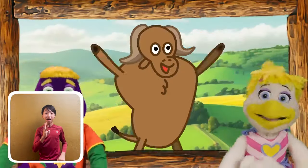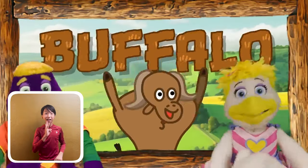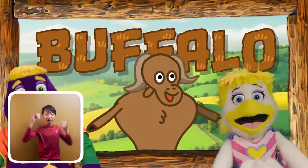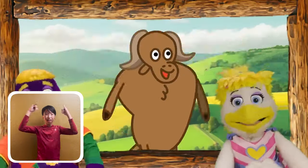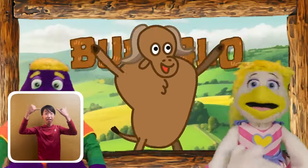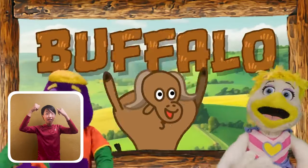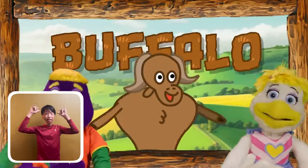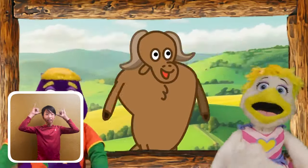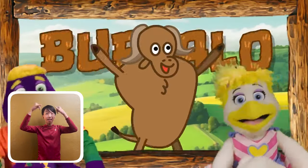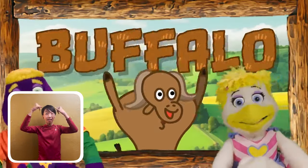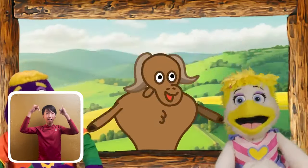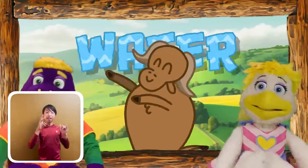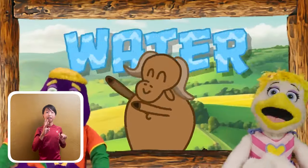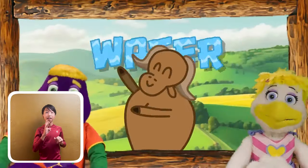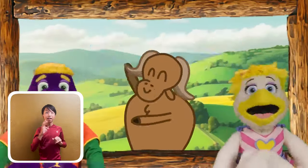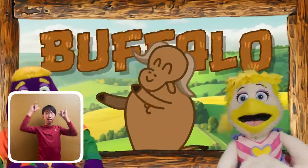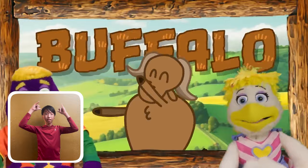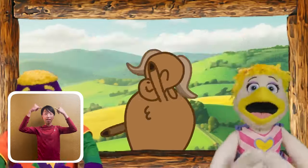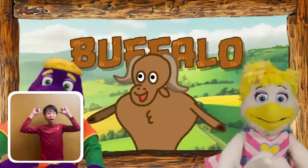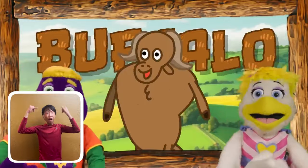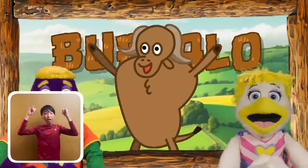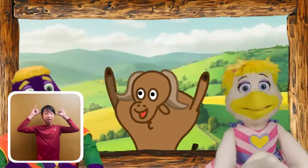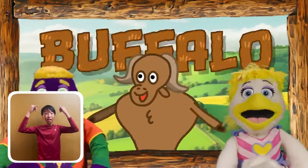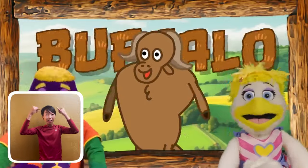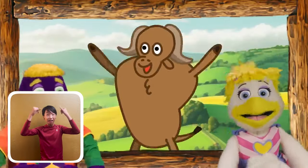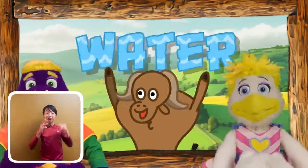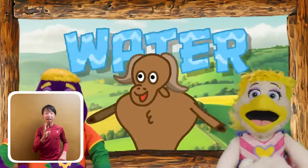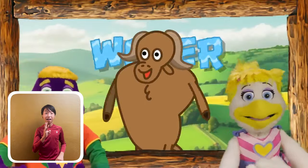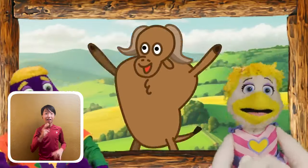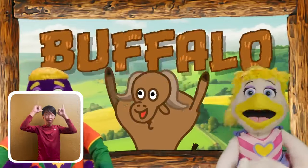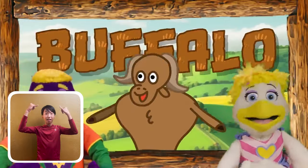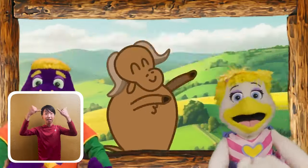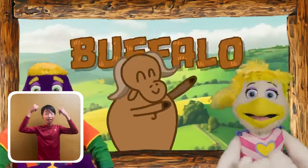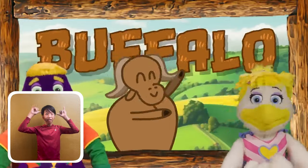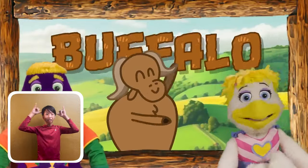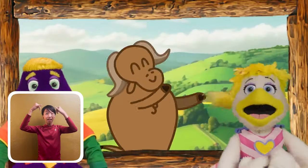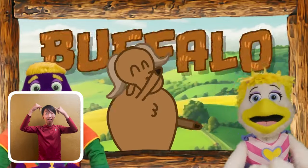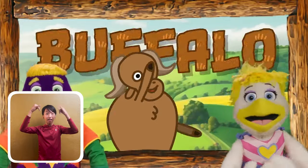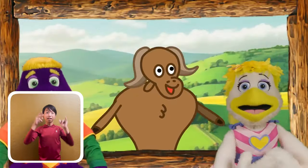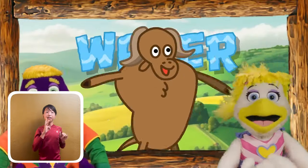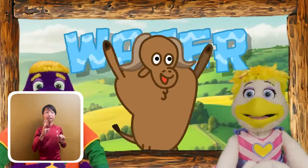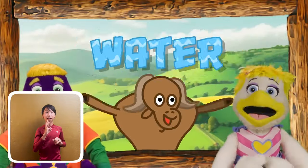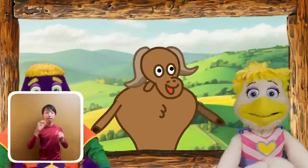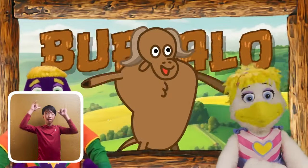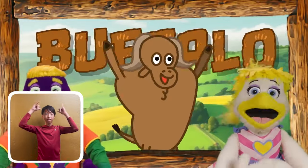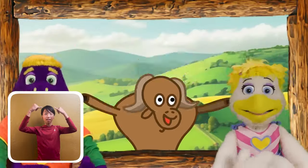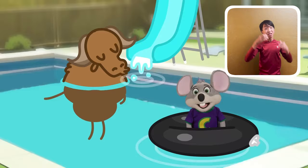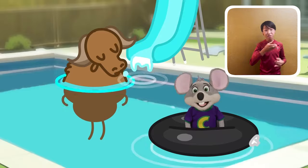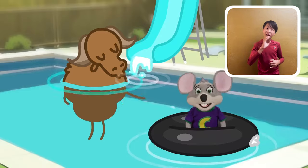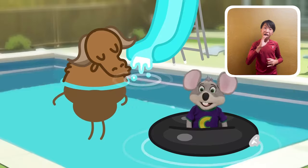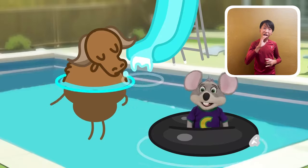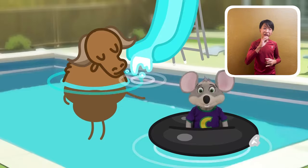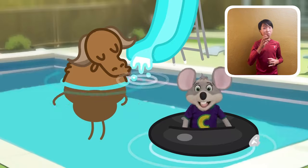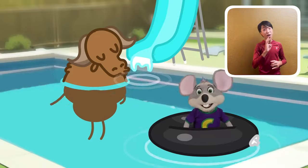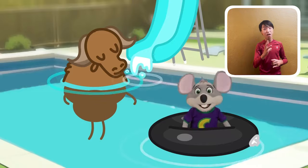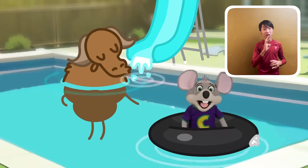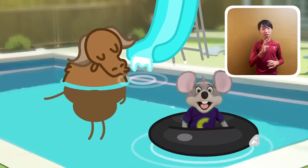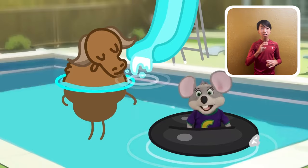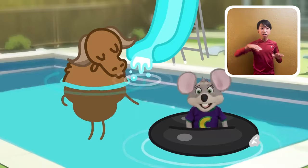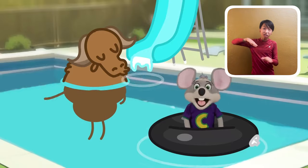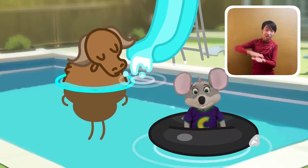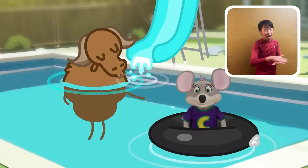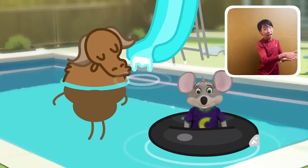drinking